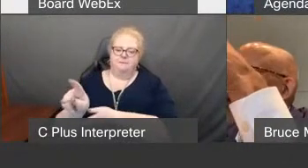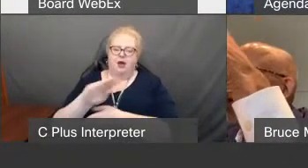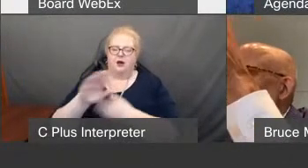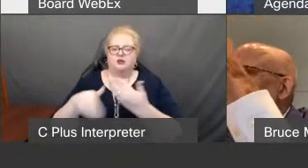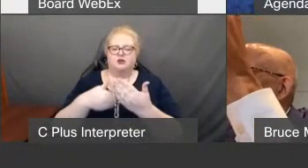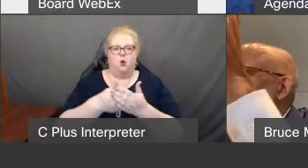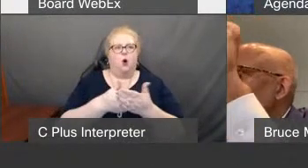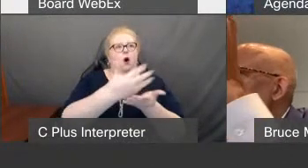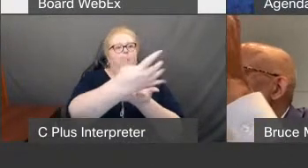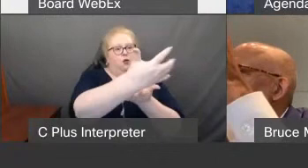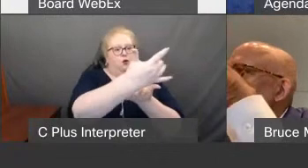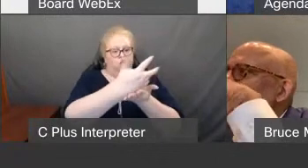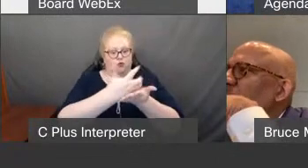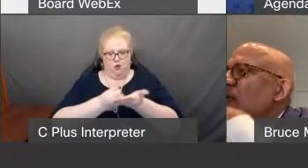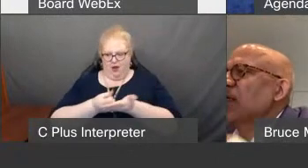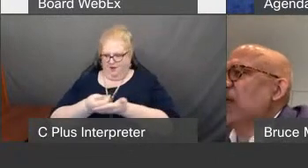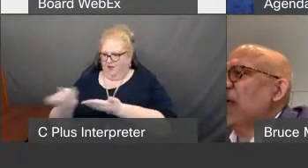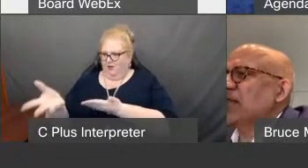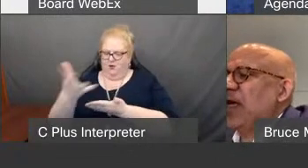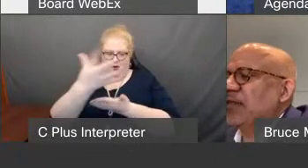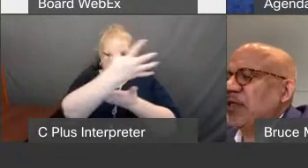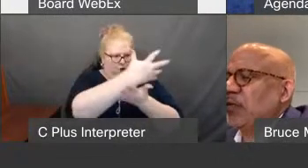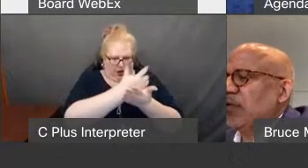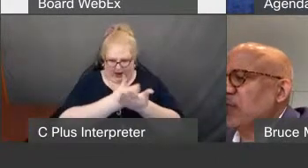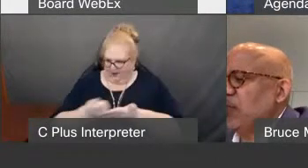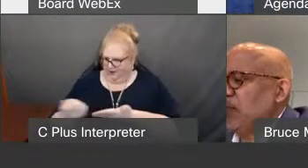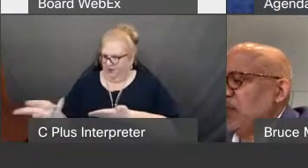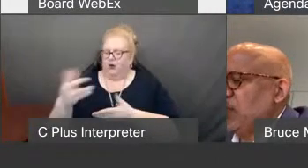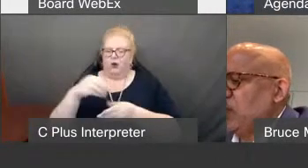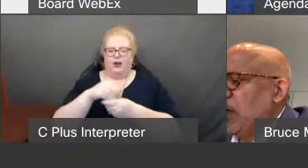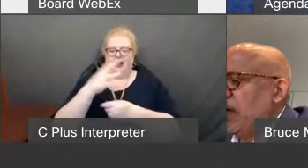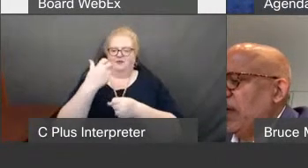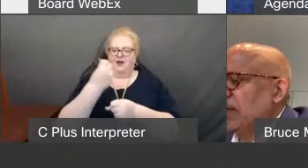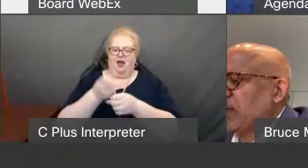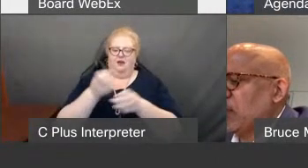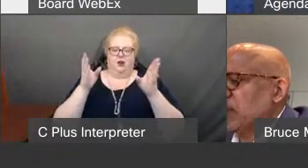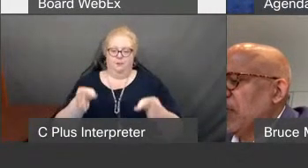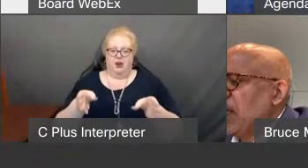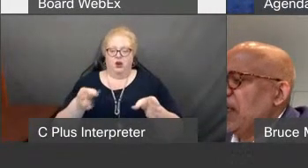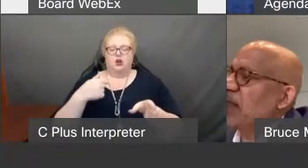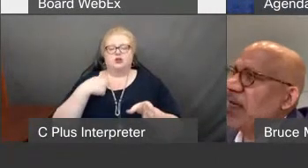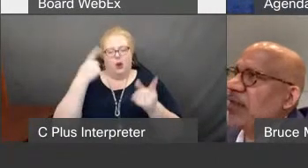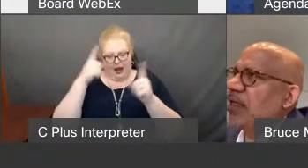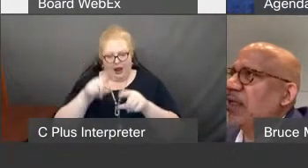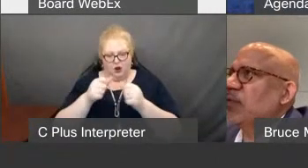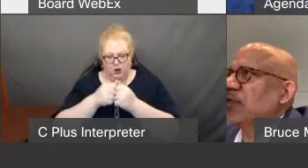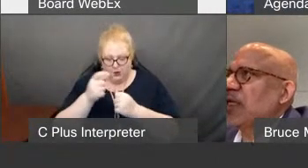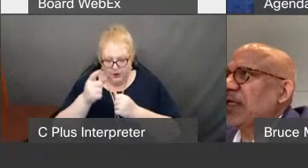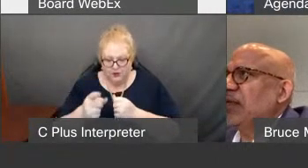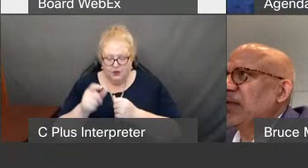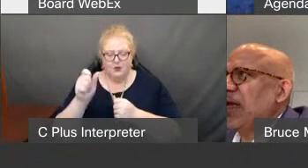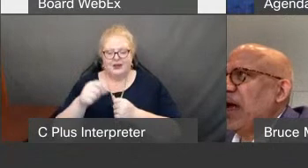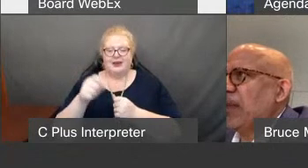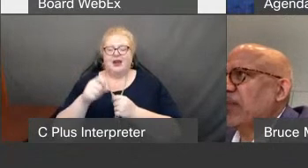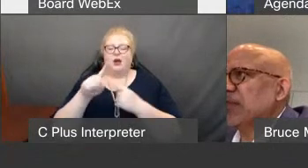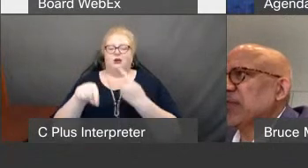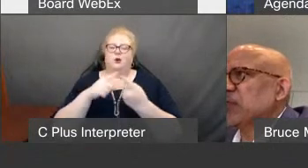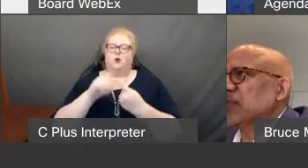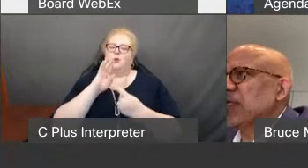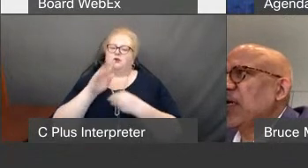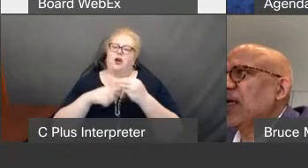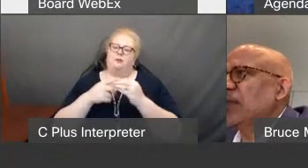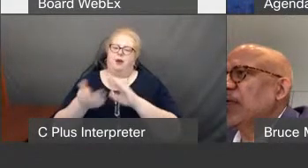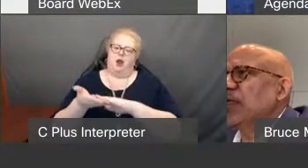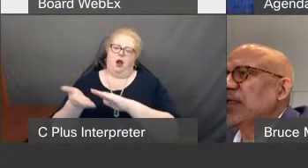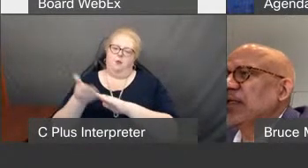stream within that five-year period. So I totally agree with you as far as, and I think when you say